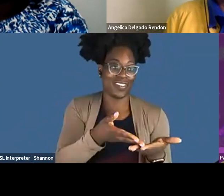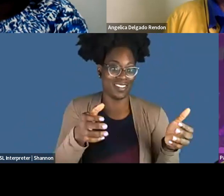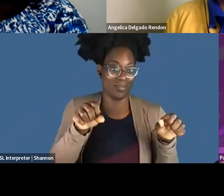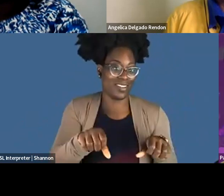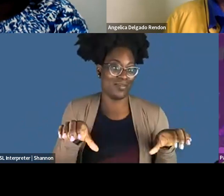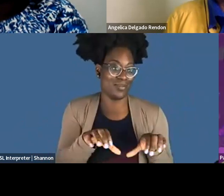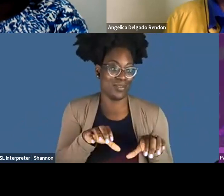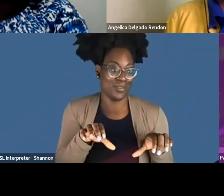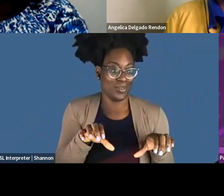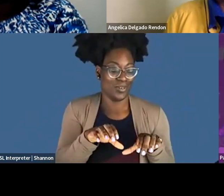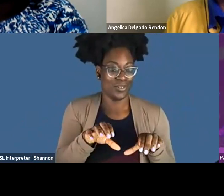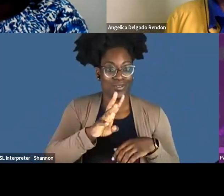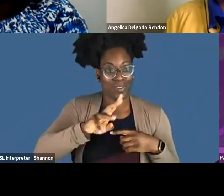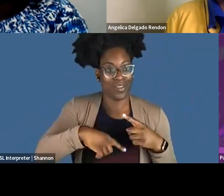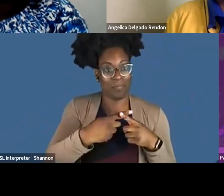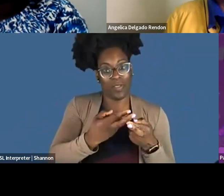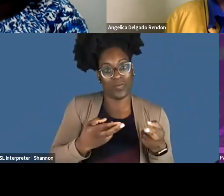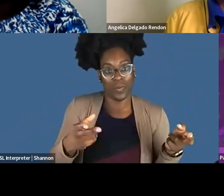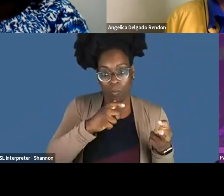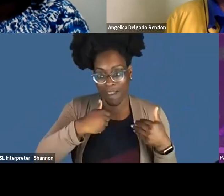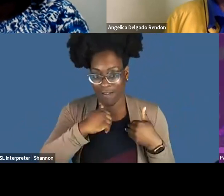a community.